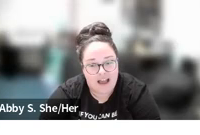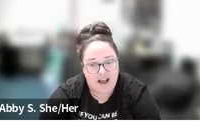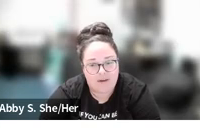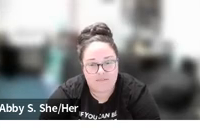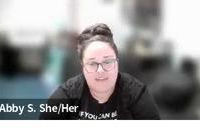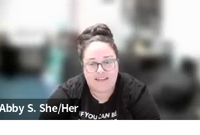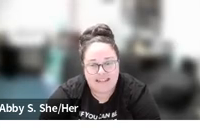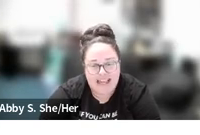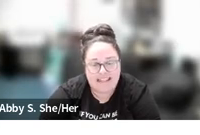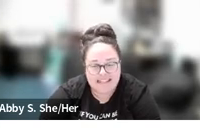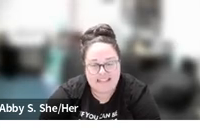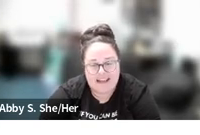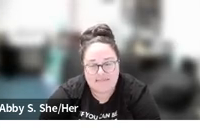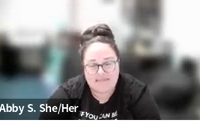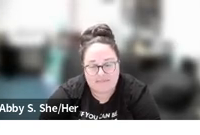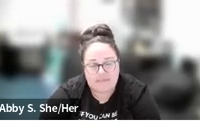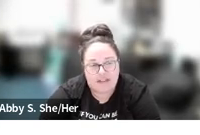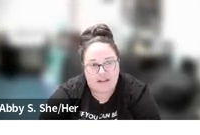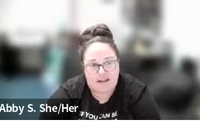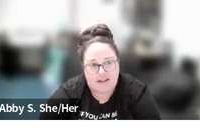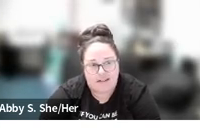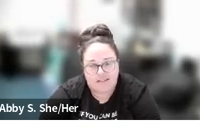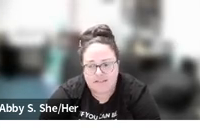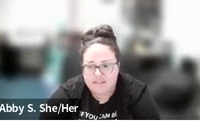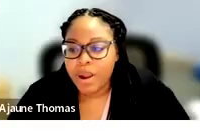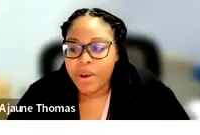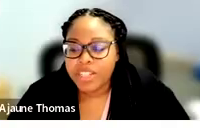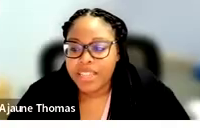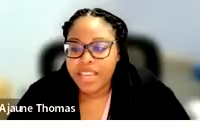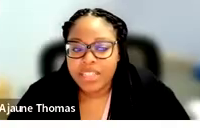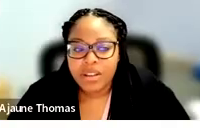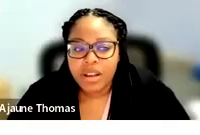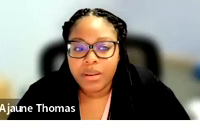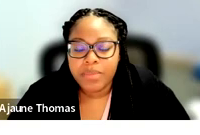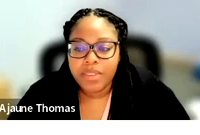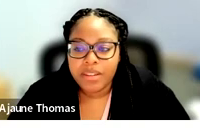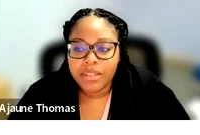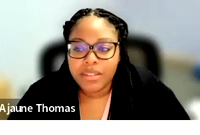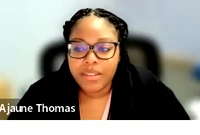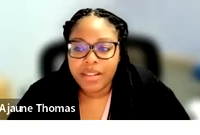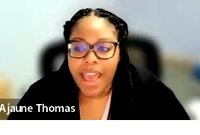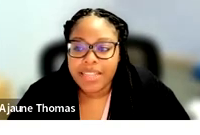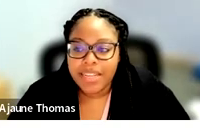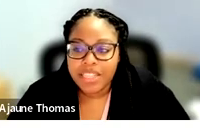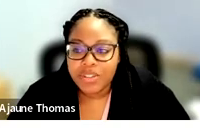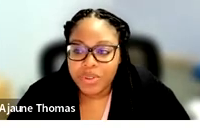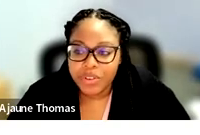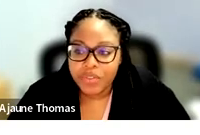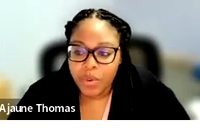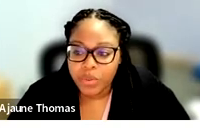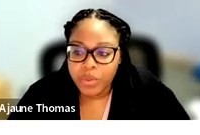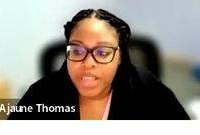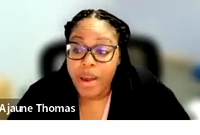time. I can see that. Also with the smartwatch, I think it's the access to